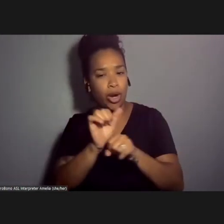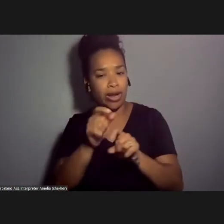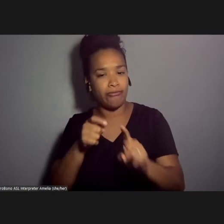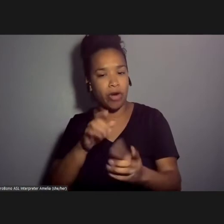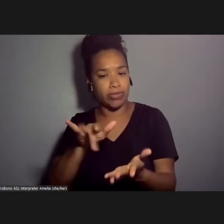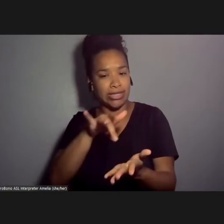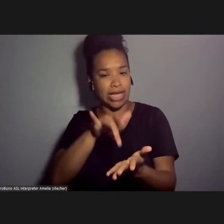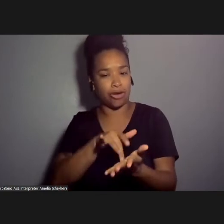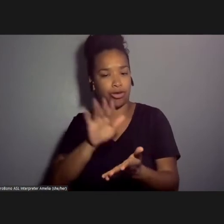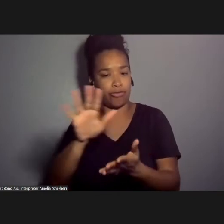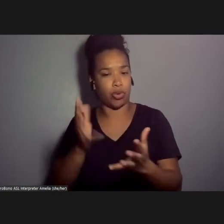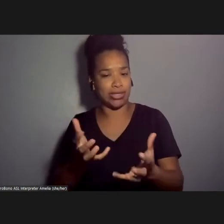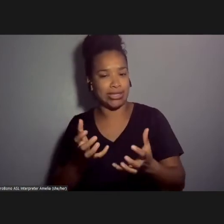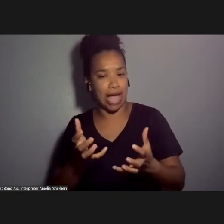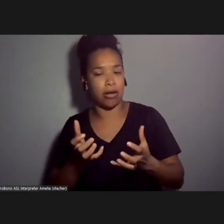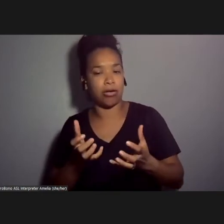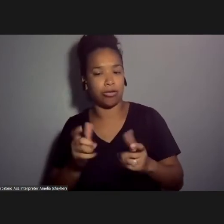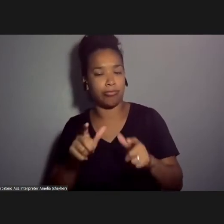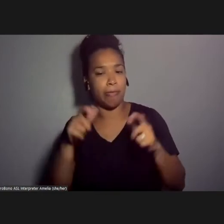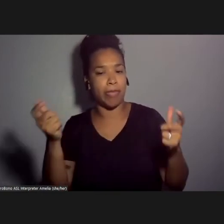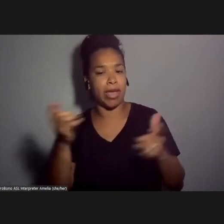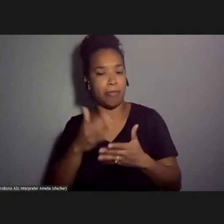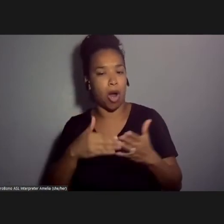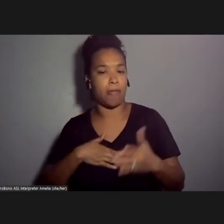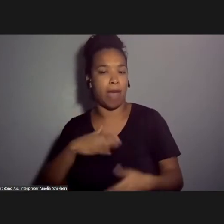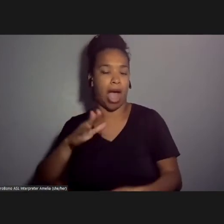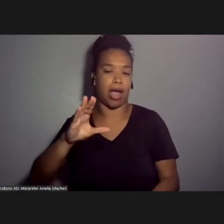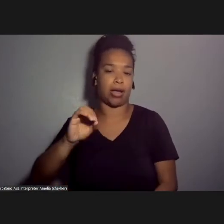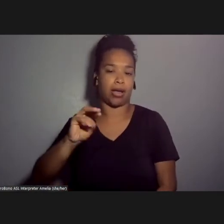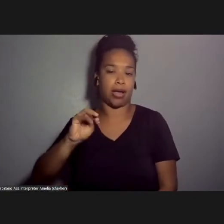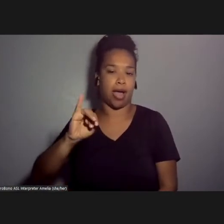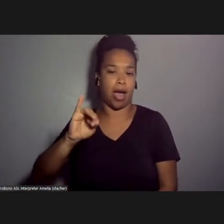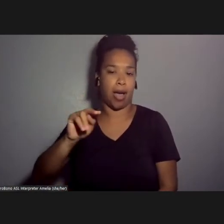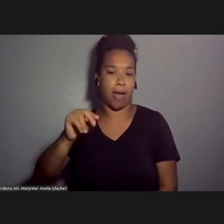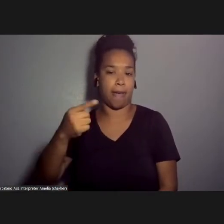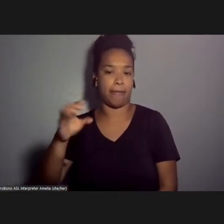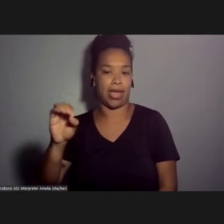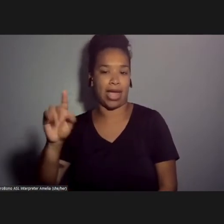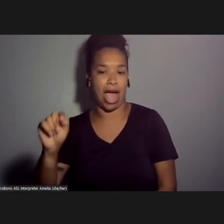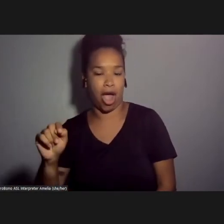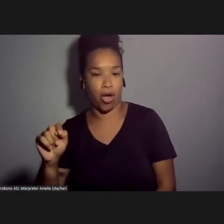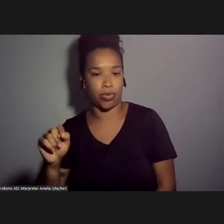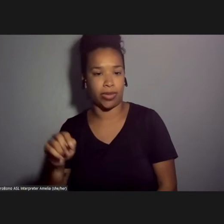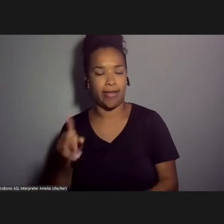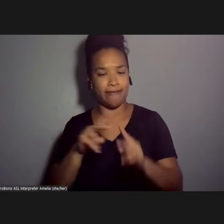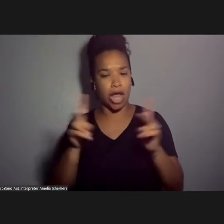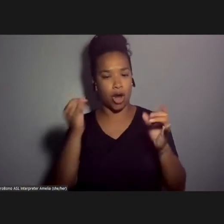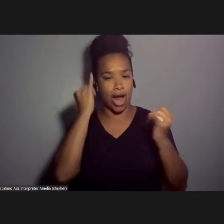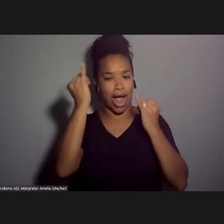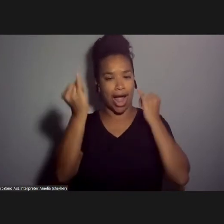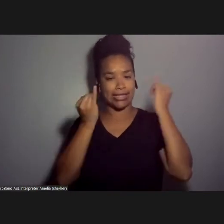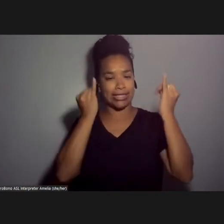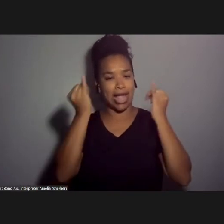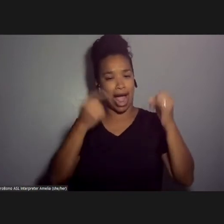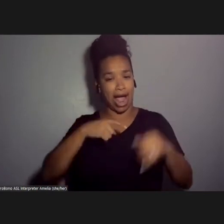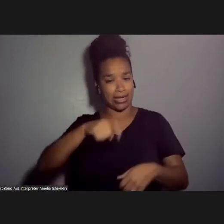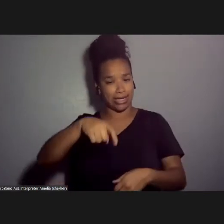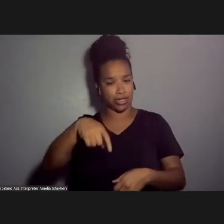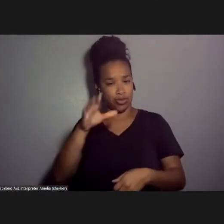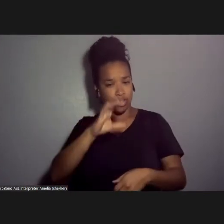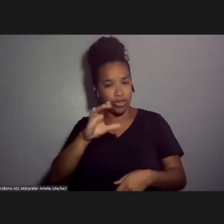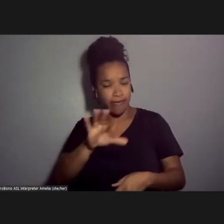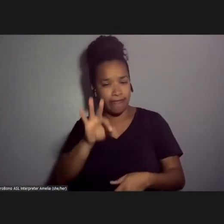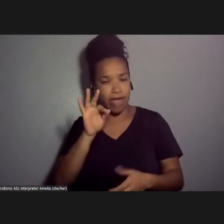my coming out. The very idea that there was a center to find was a radical thought for me for a long